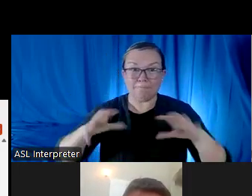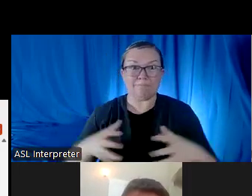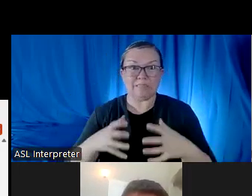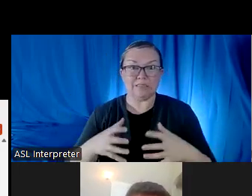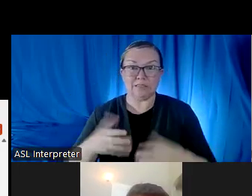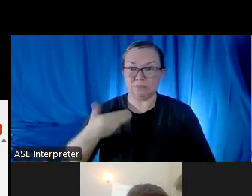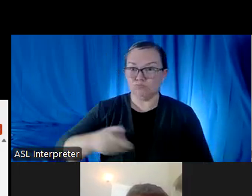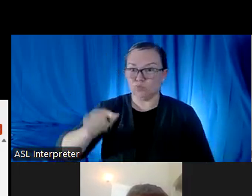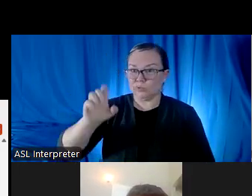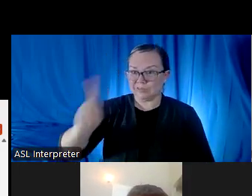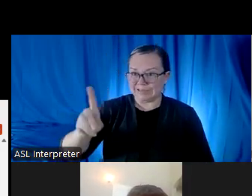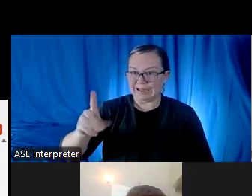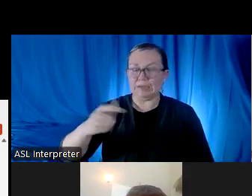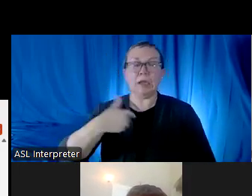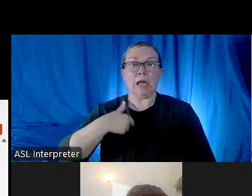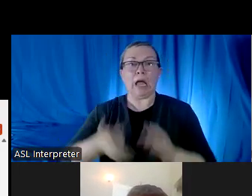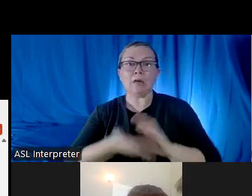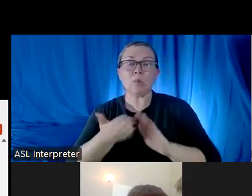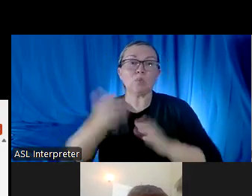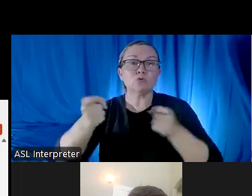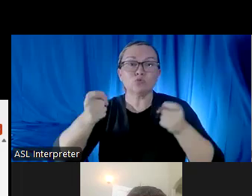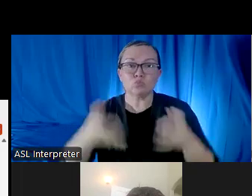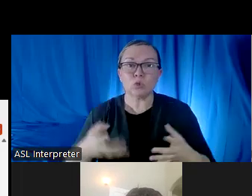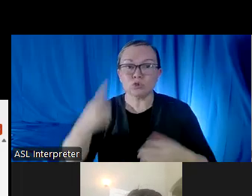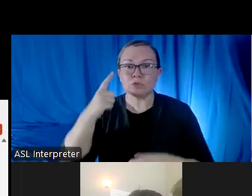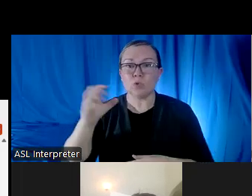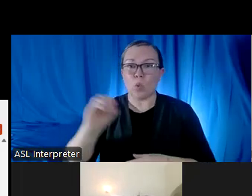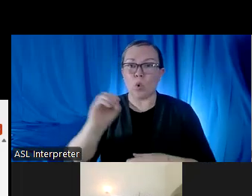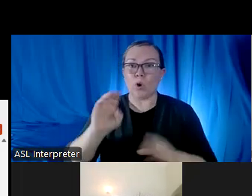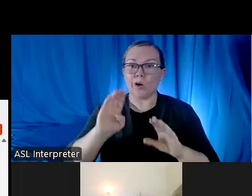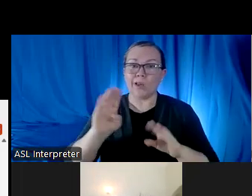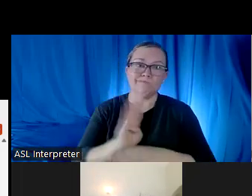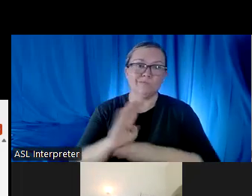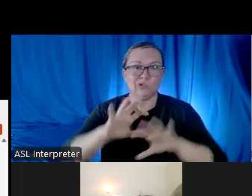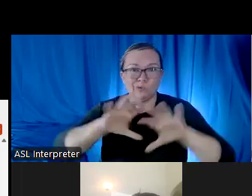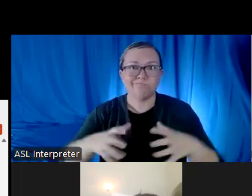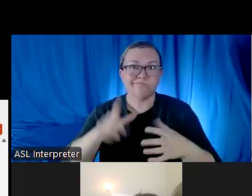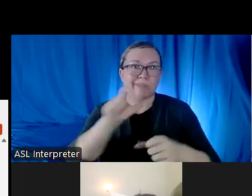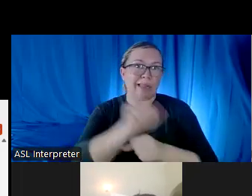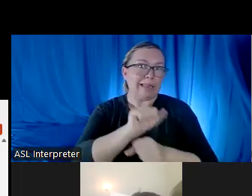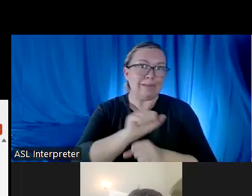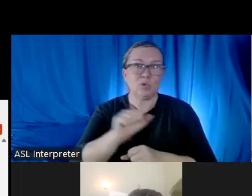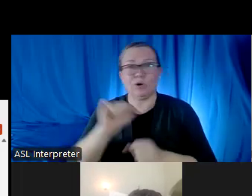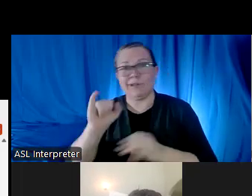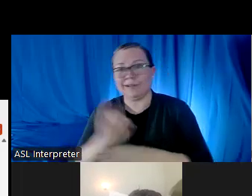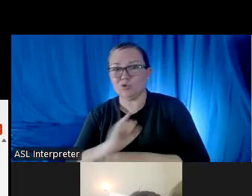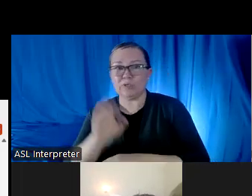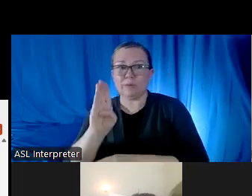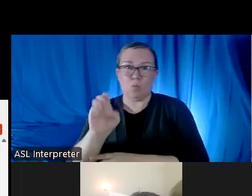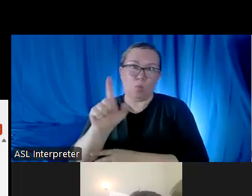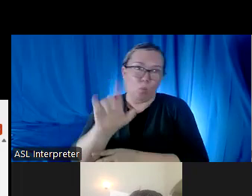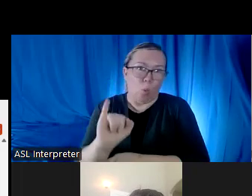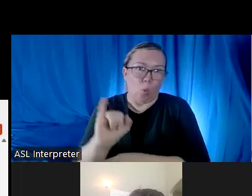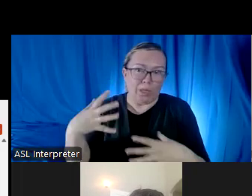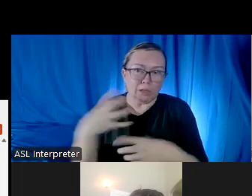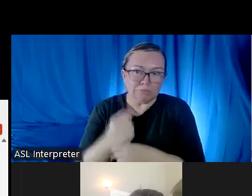Ted Wenk. I'm Operations Manager for the Oregon Bureau of Labor and Industries, known as BOLI, B-O-L-I.